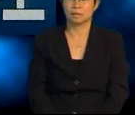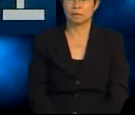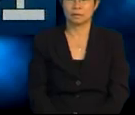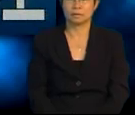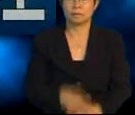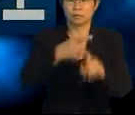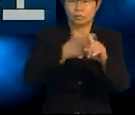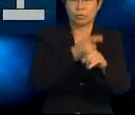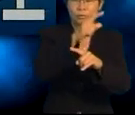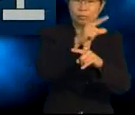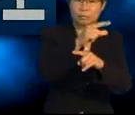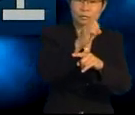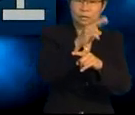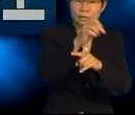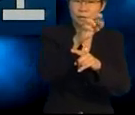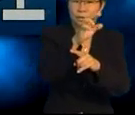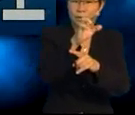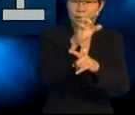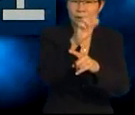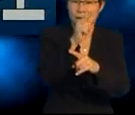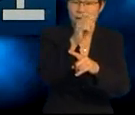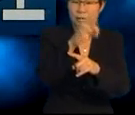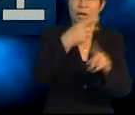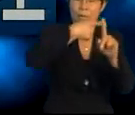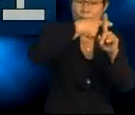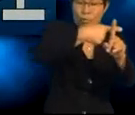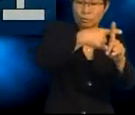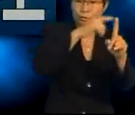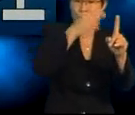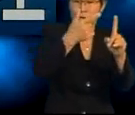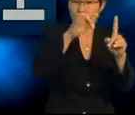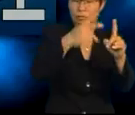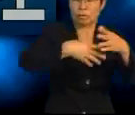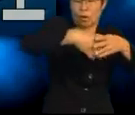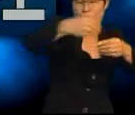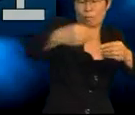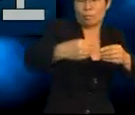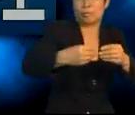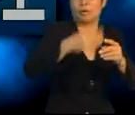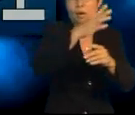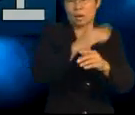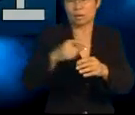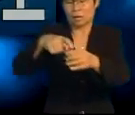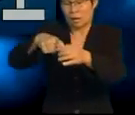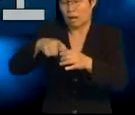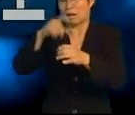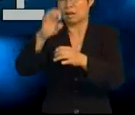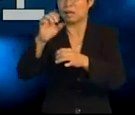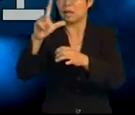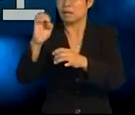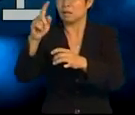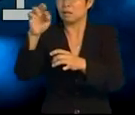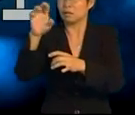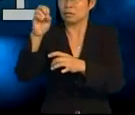When the generator is switched on, positive charges from the output terminal attract electrons from